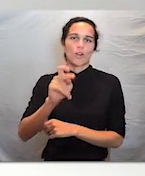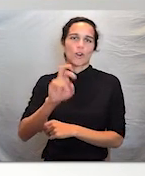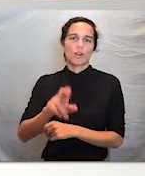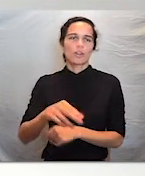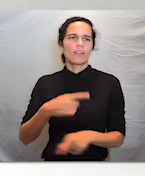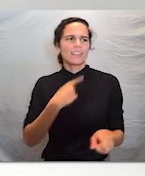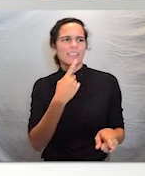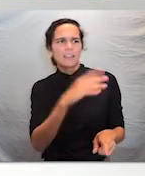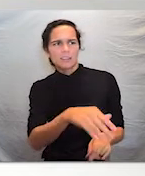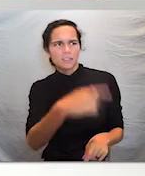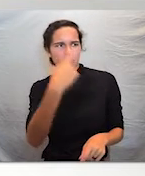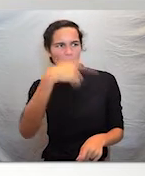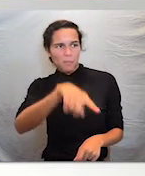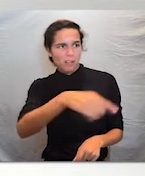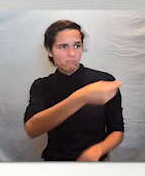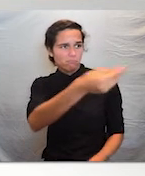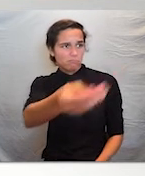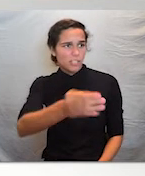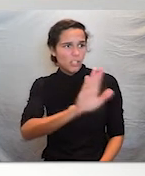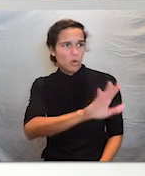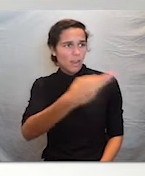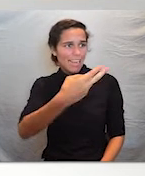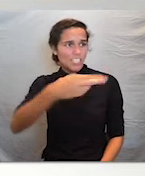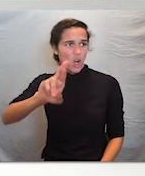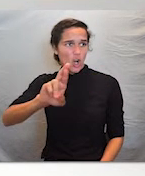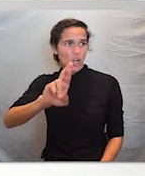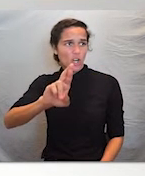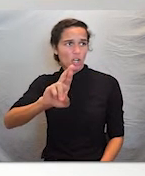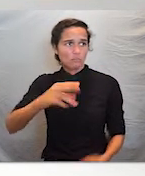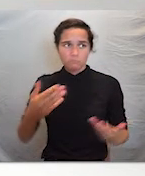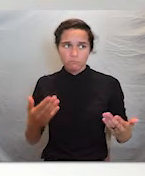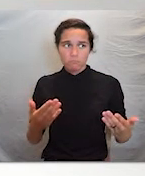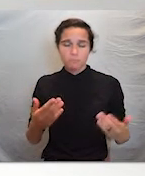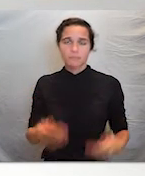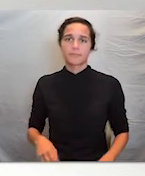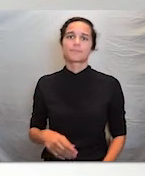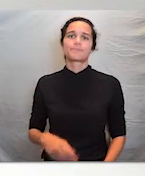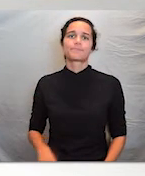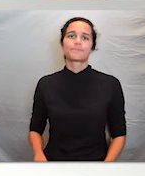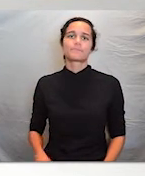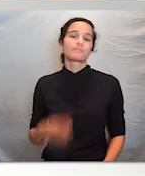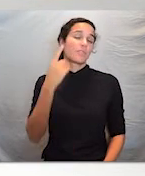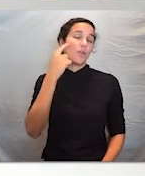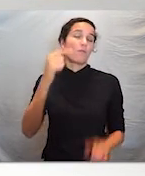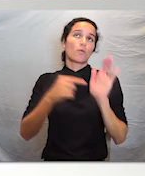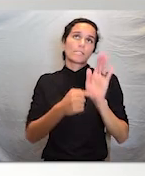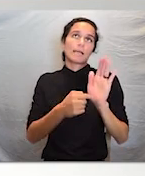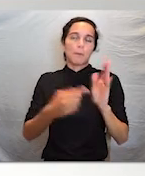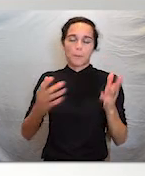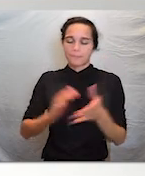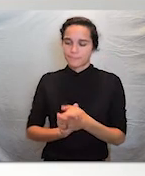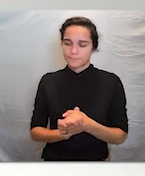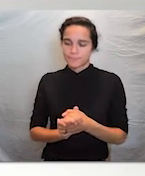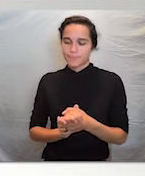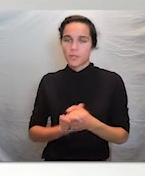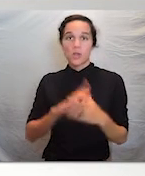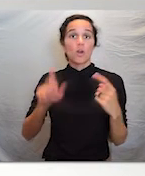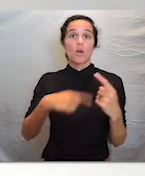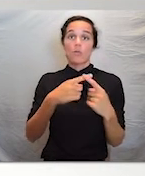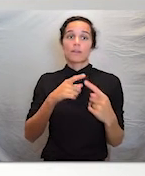that to your HR, your human resource manager. Or, for example, when I go to an